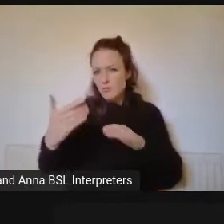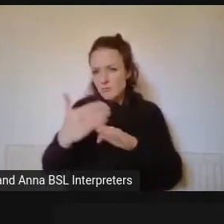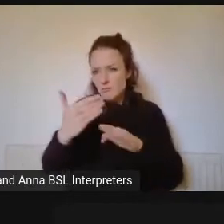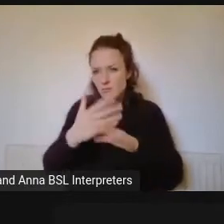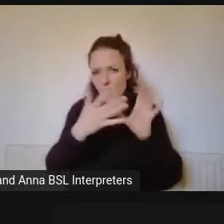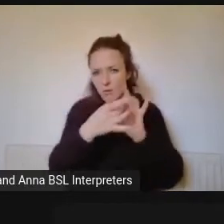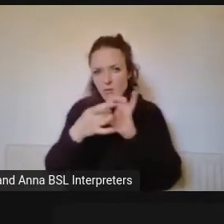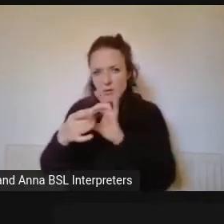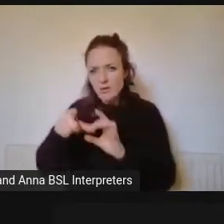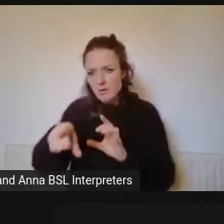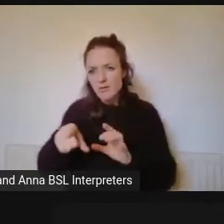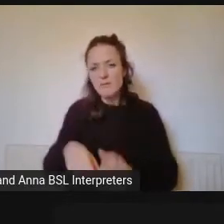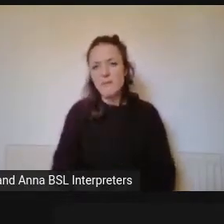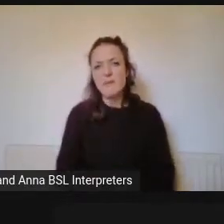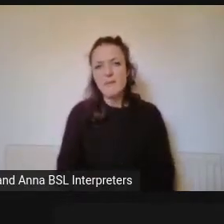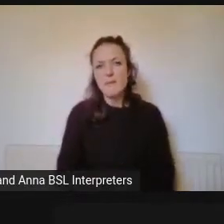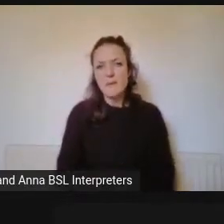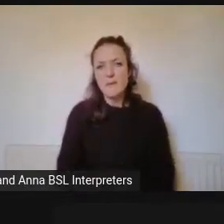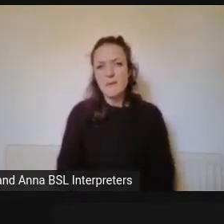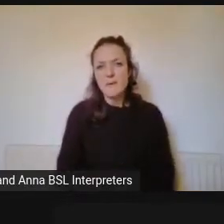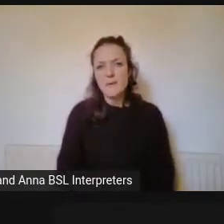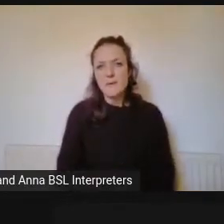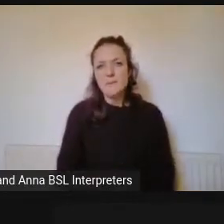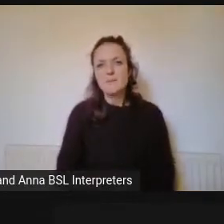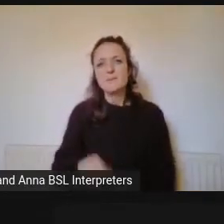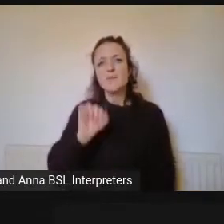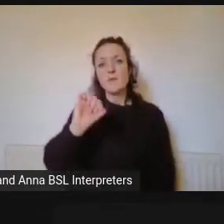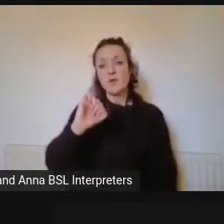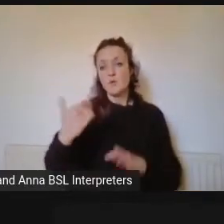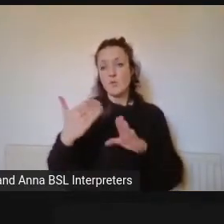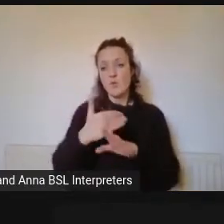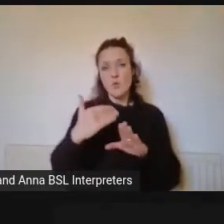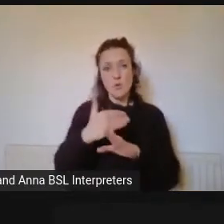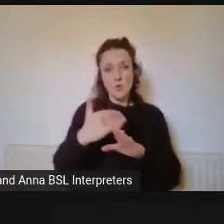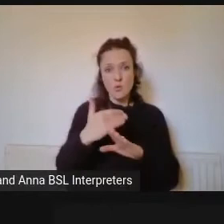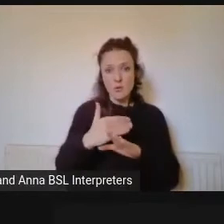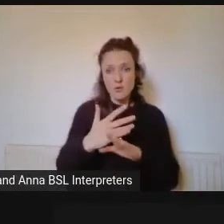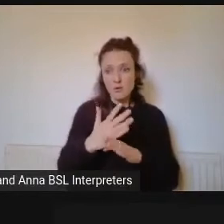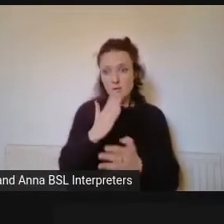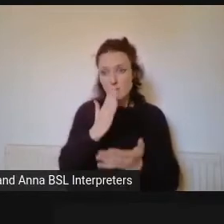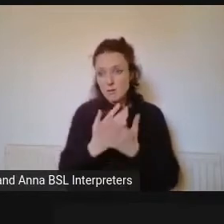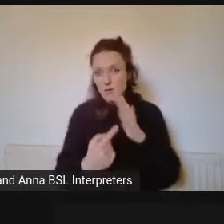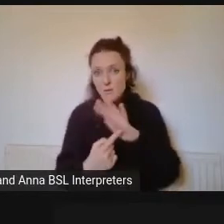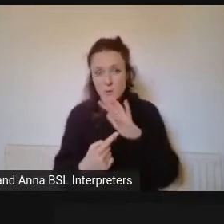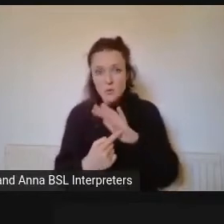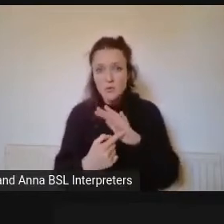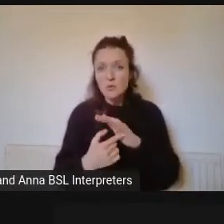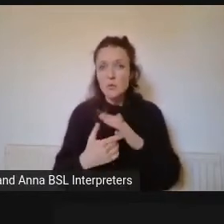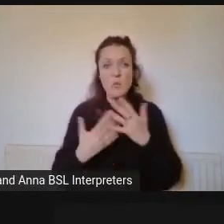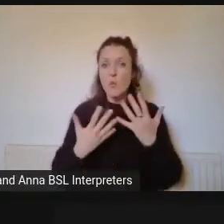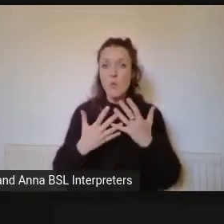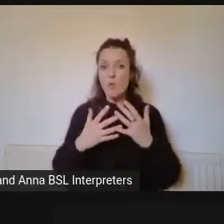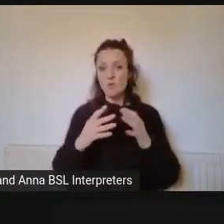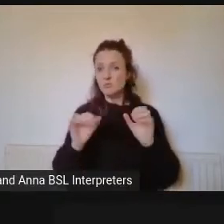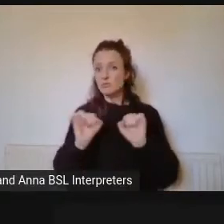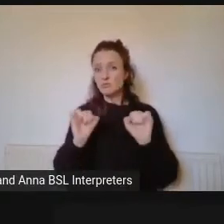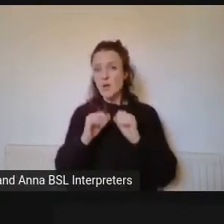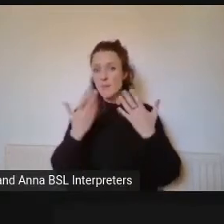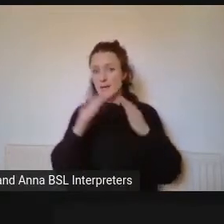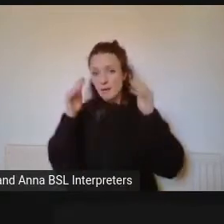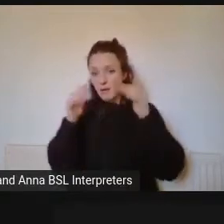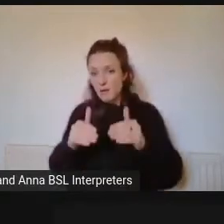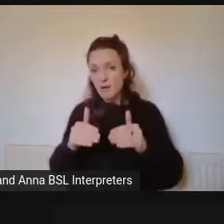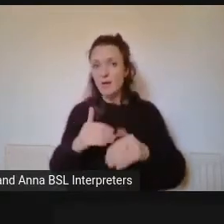you as a concept within your work, or is it something that you have paid particular attention to, that notion